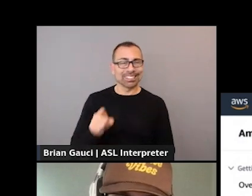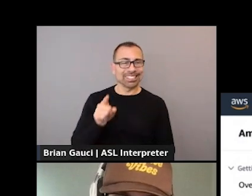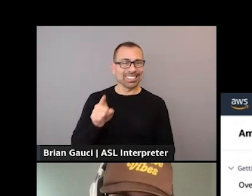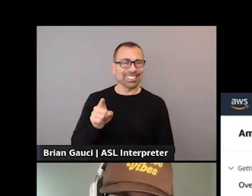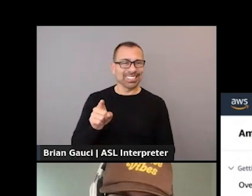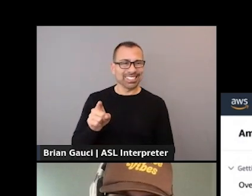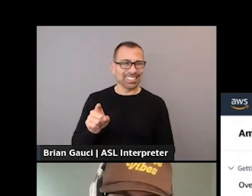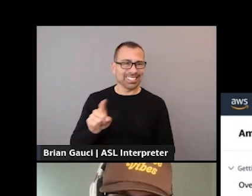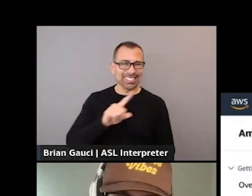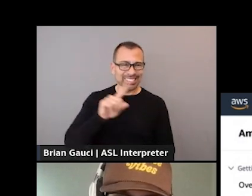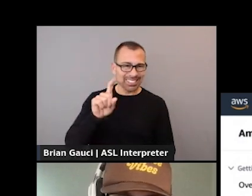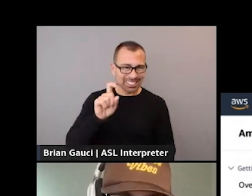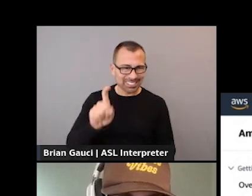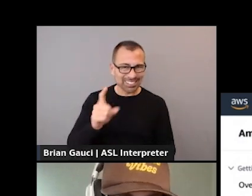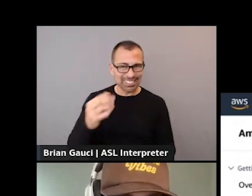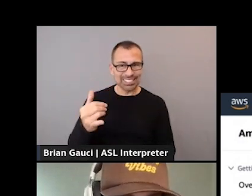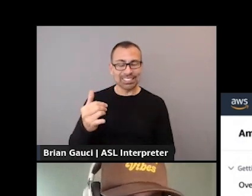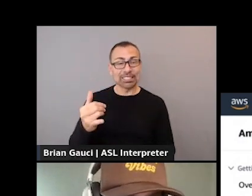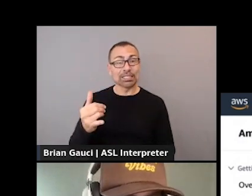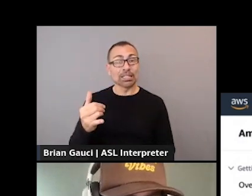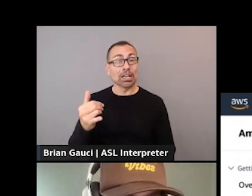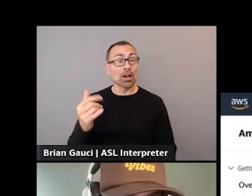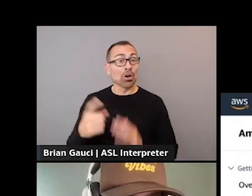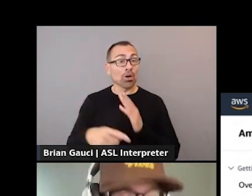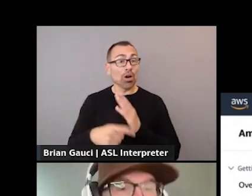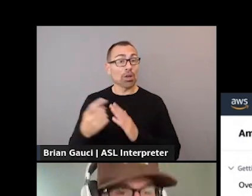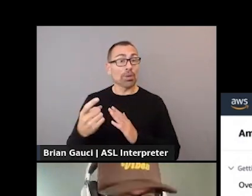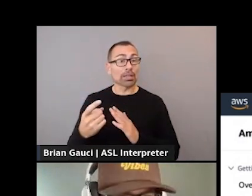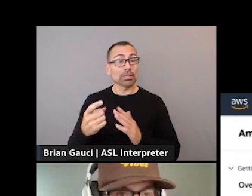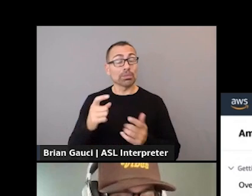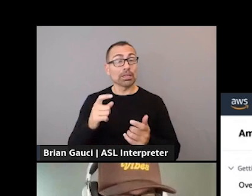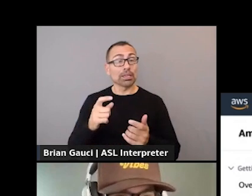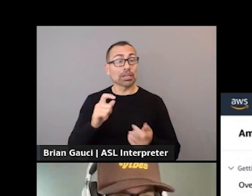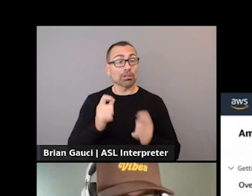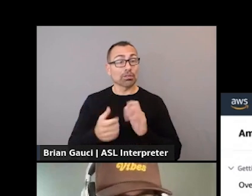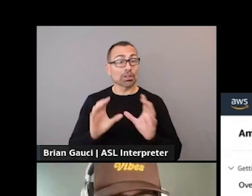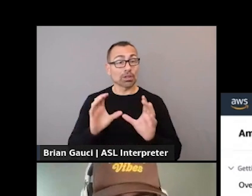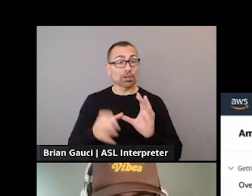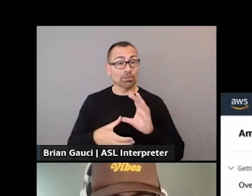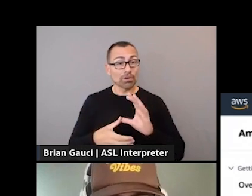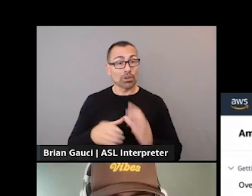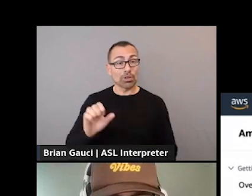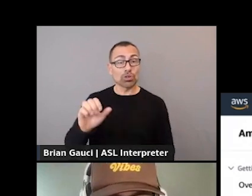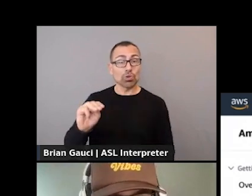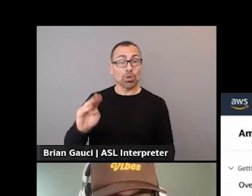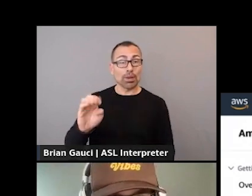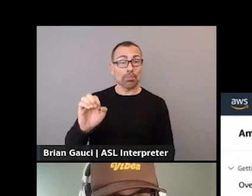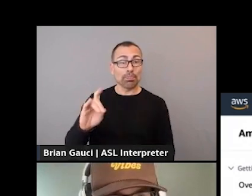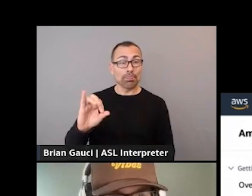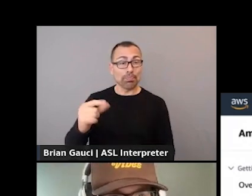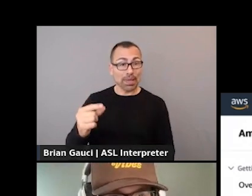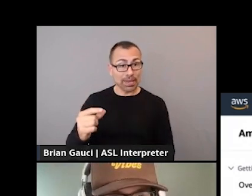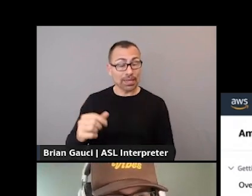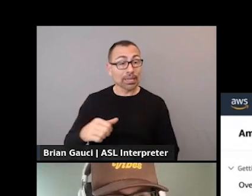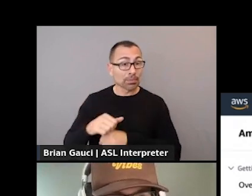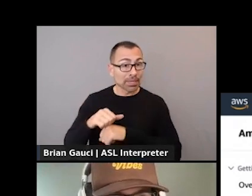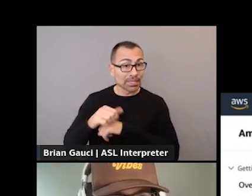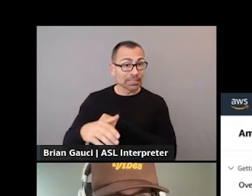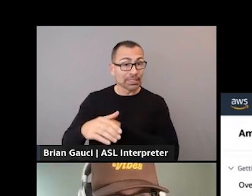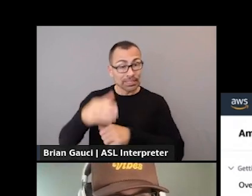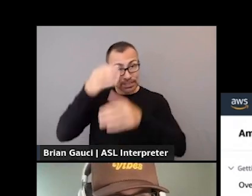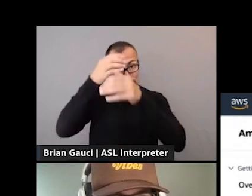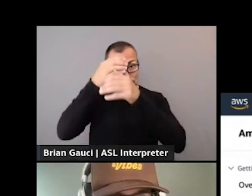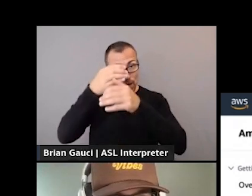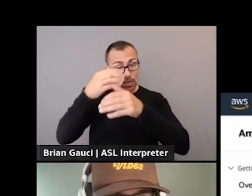now automatically being converted to embeddings. It's being sent to the knowledge base where it's doing a vector search, a